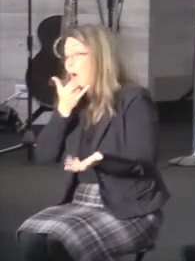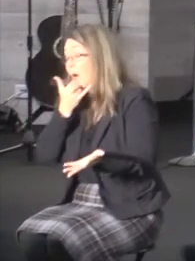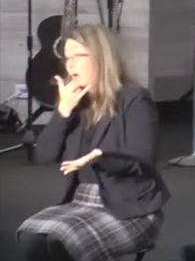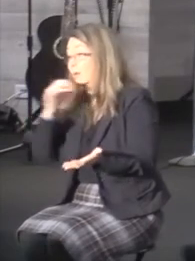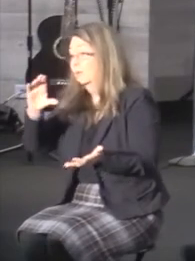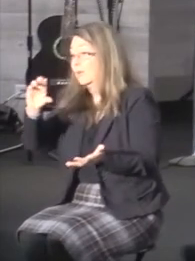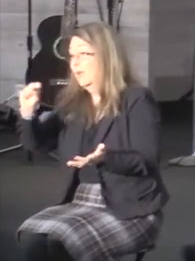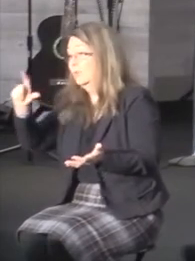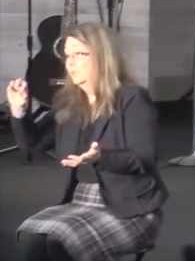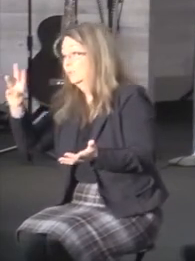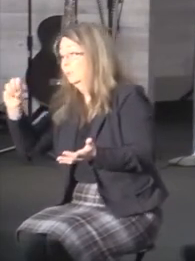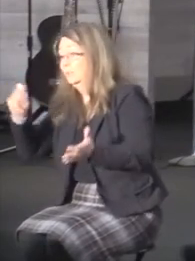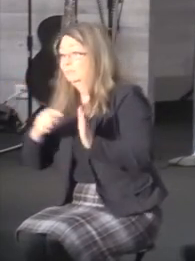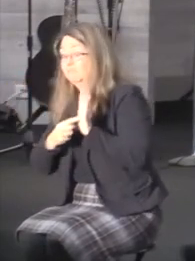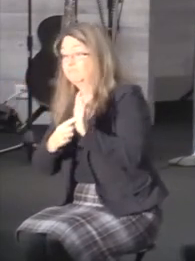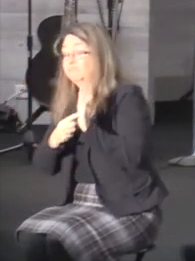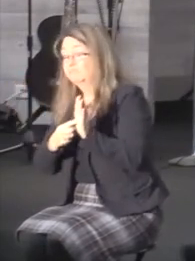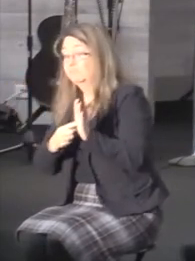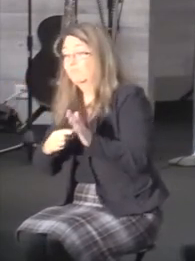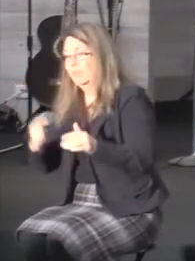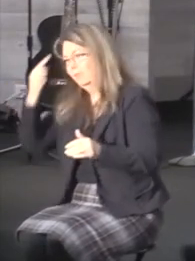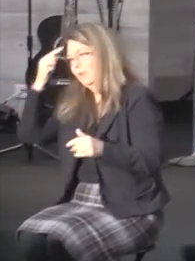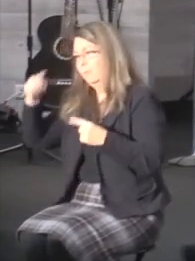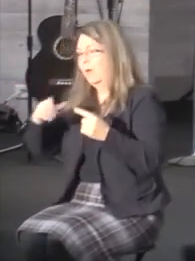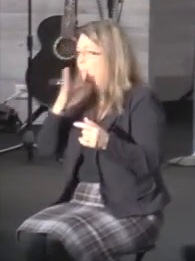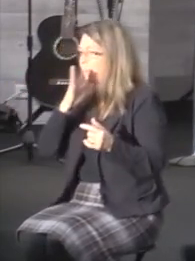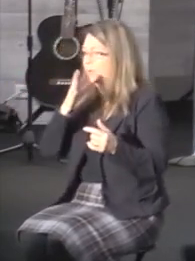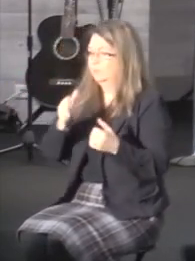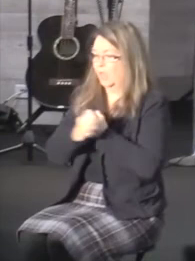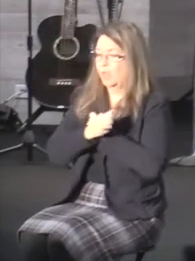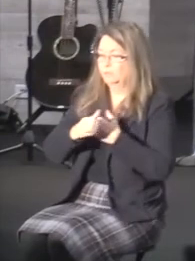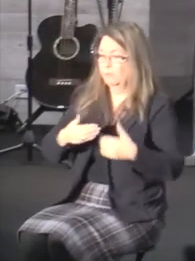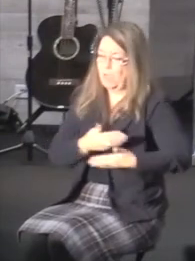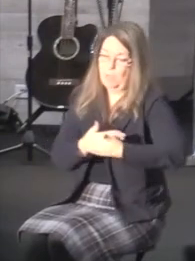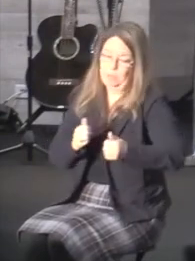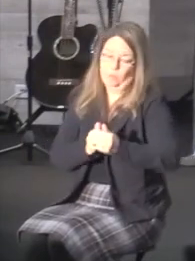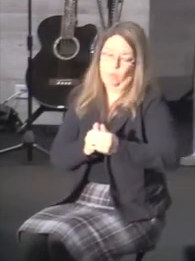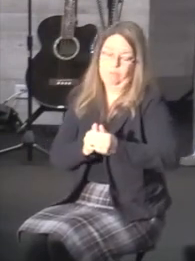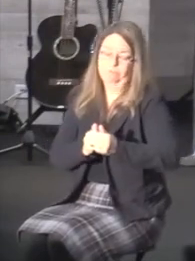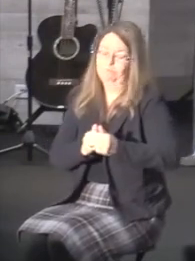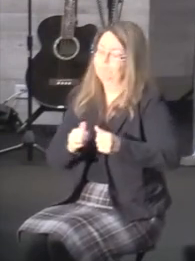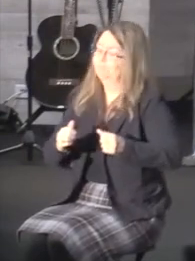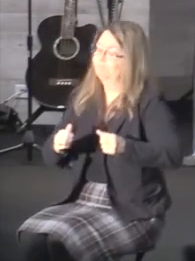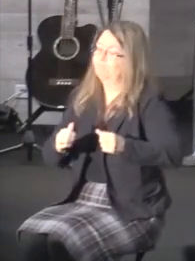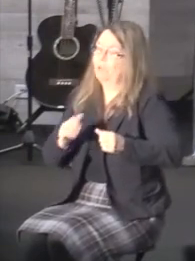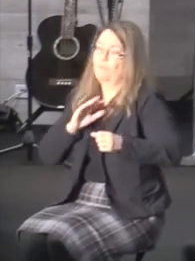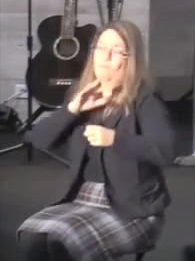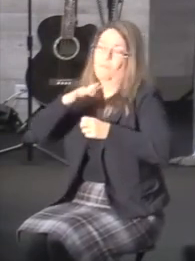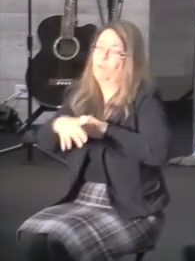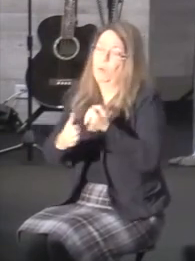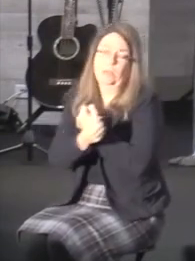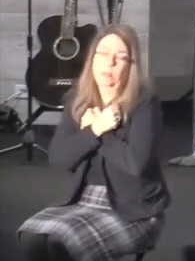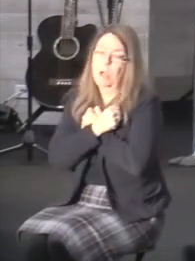Lewis gave this example. He said, consider a mother who loves her child with unconditional, unabounding